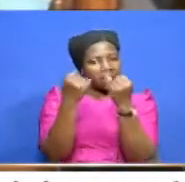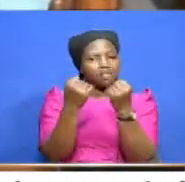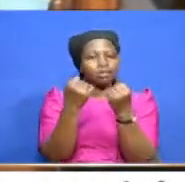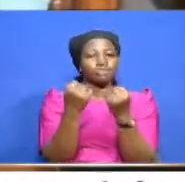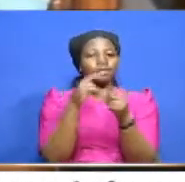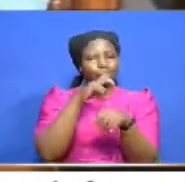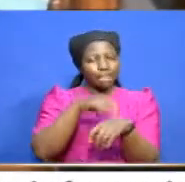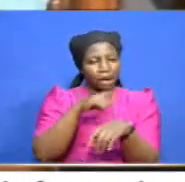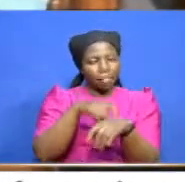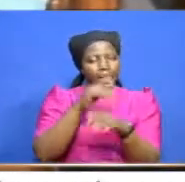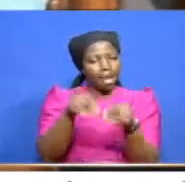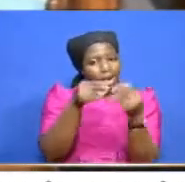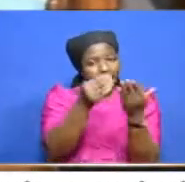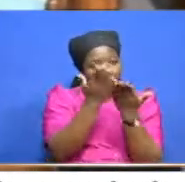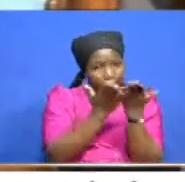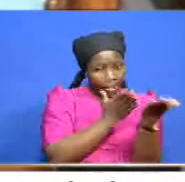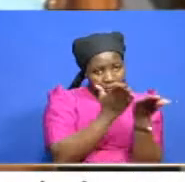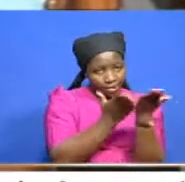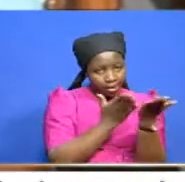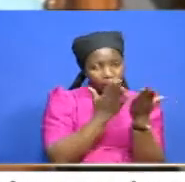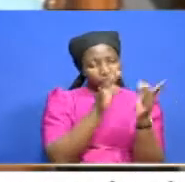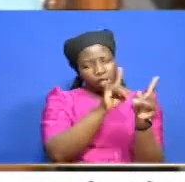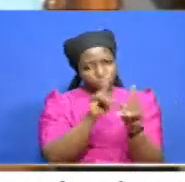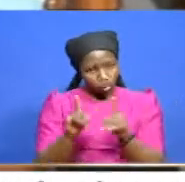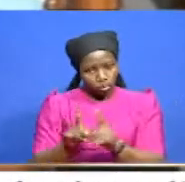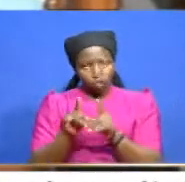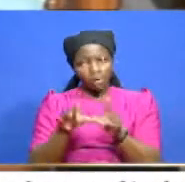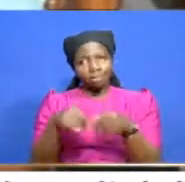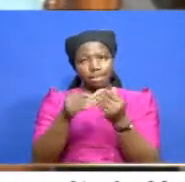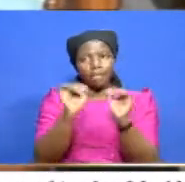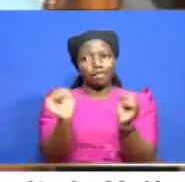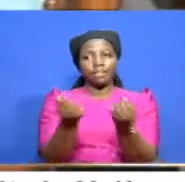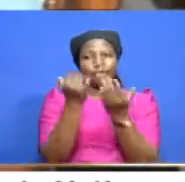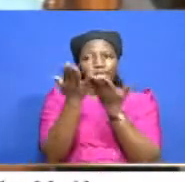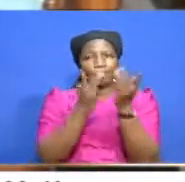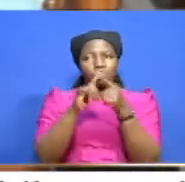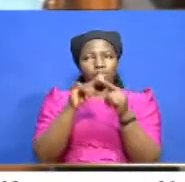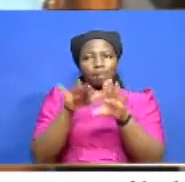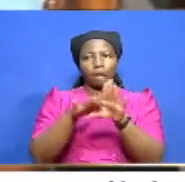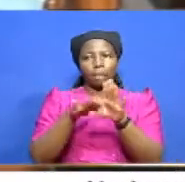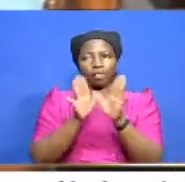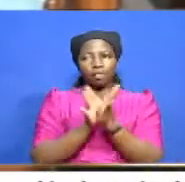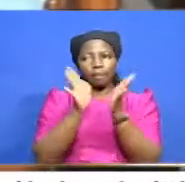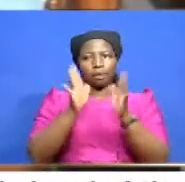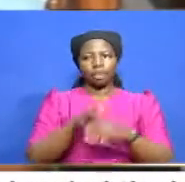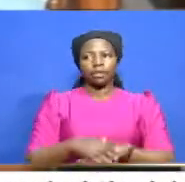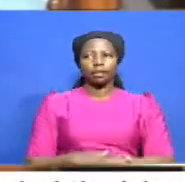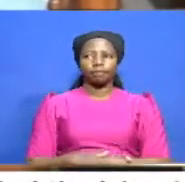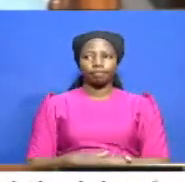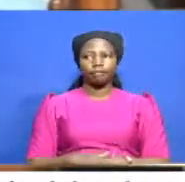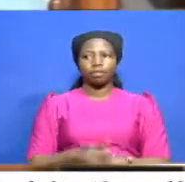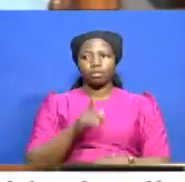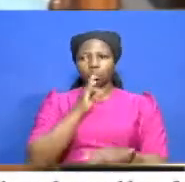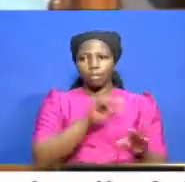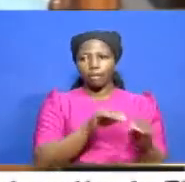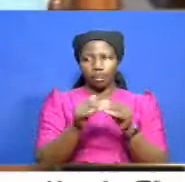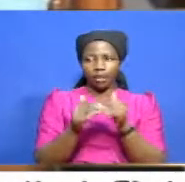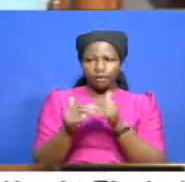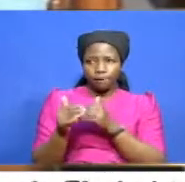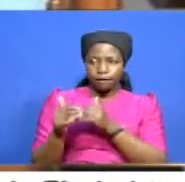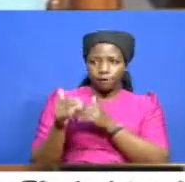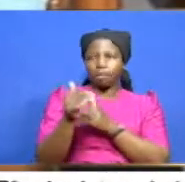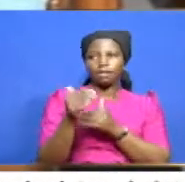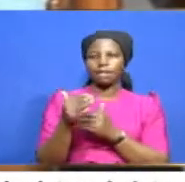they are offering the services, but they also offer safe services to members of the public. So going forward,